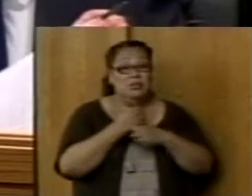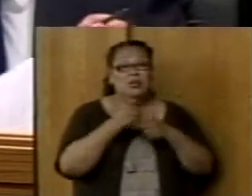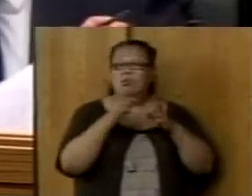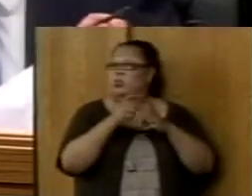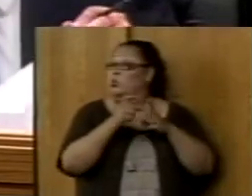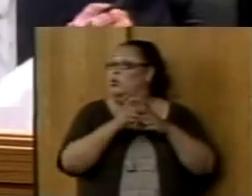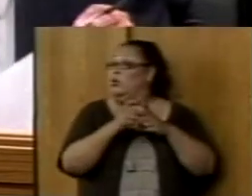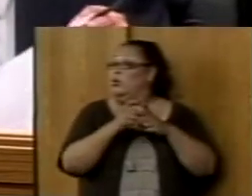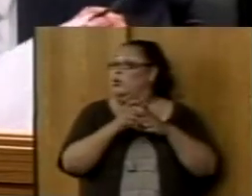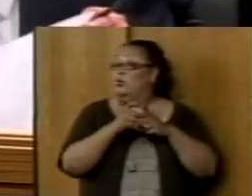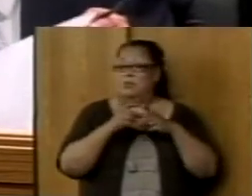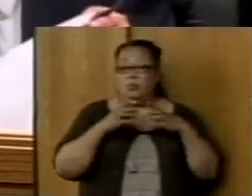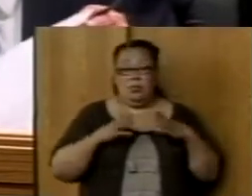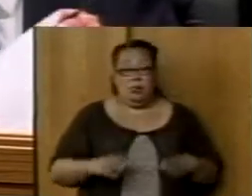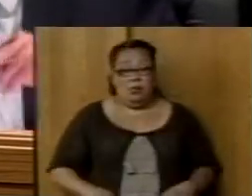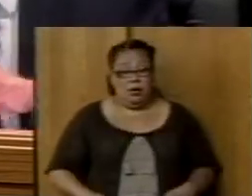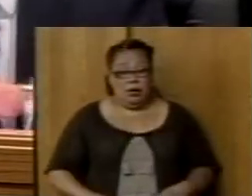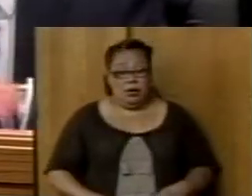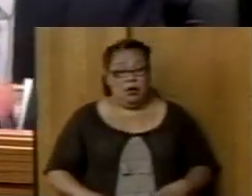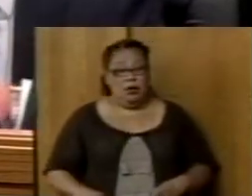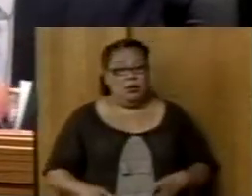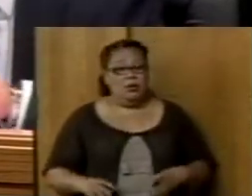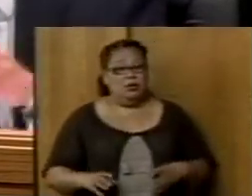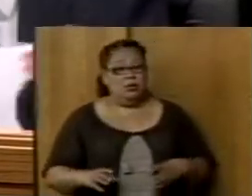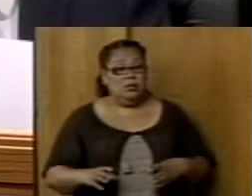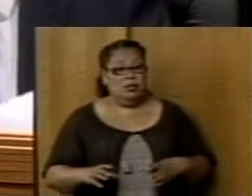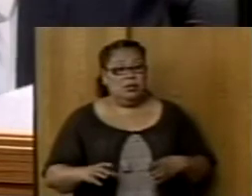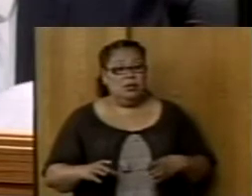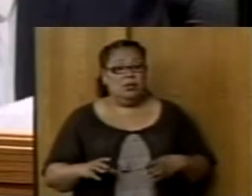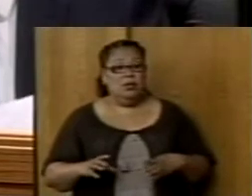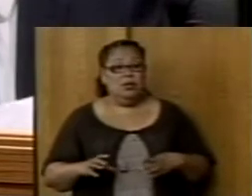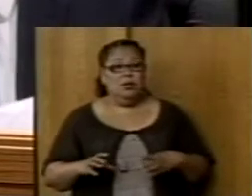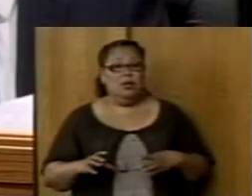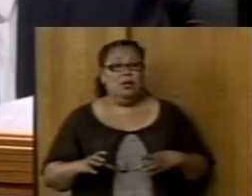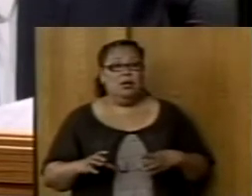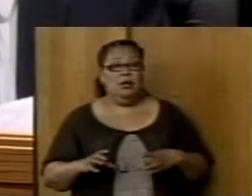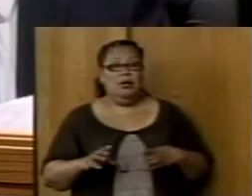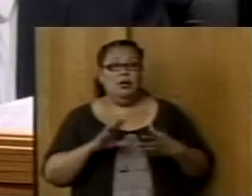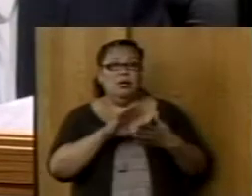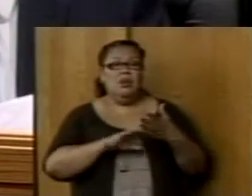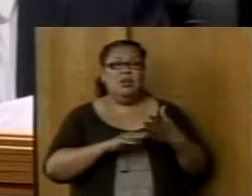colleagues that we will discuss and/or deliberate the following agenda items.